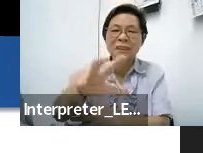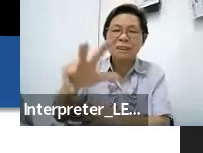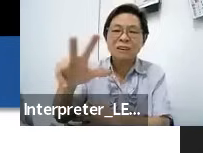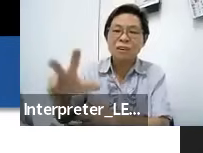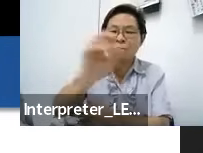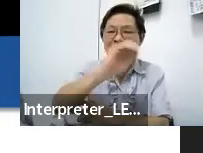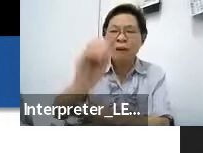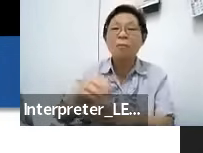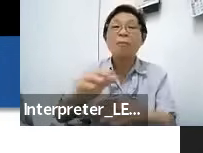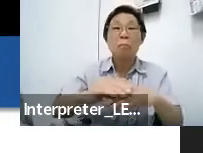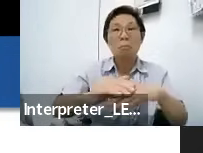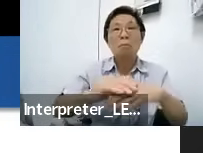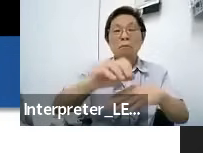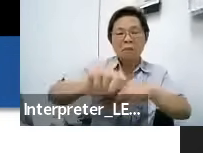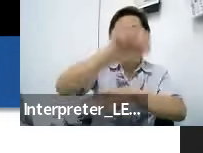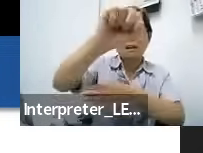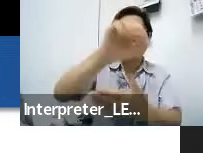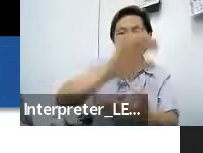Next.